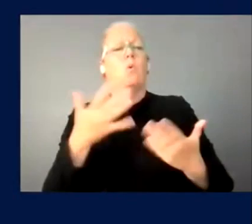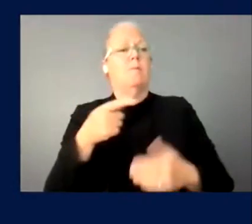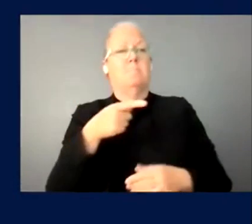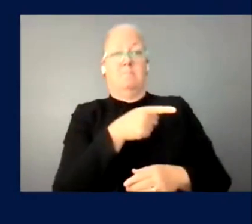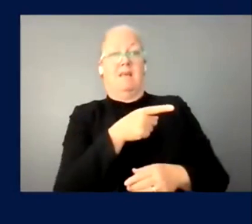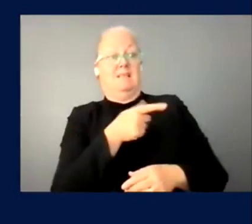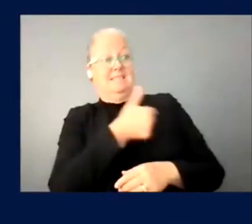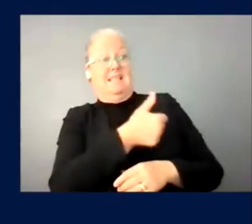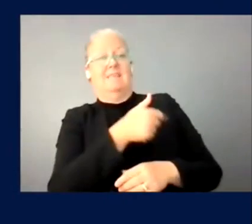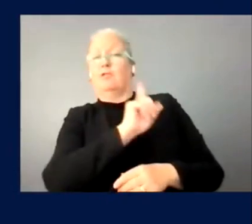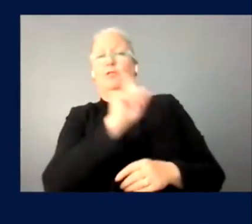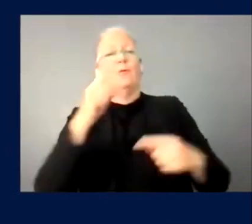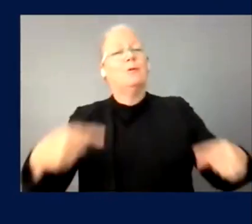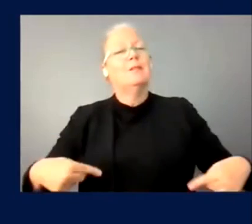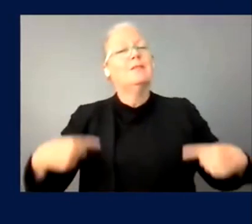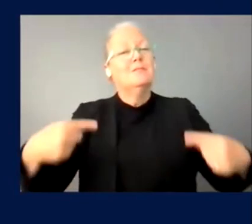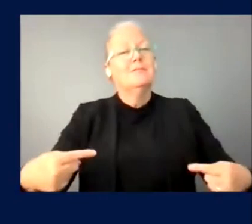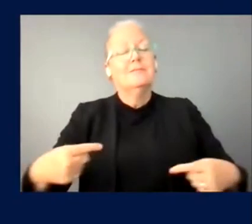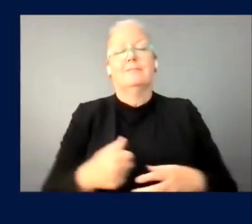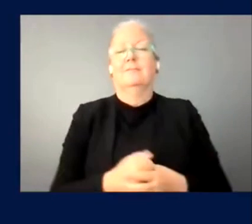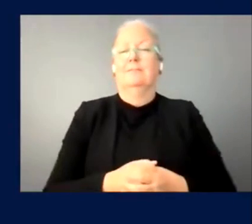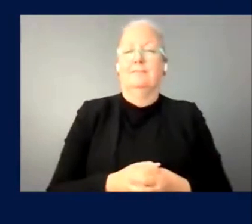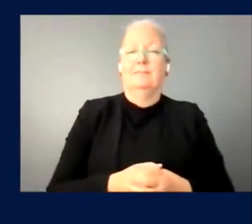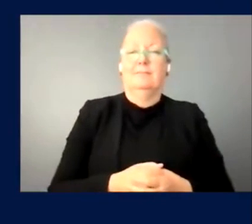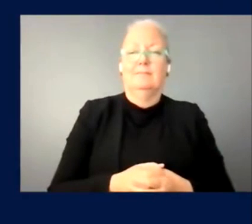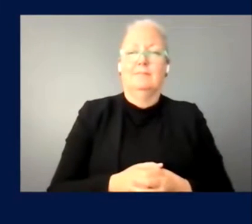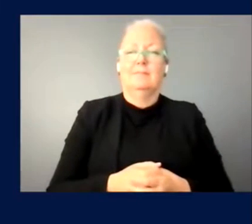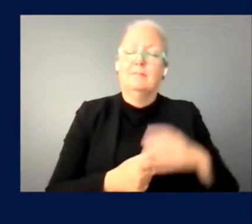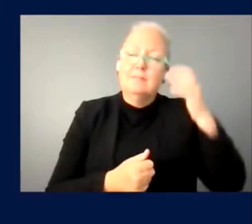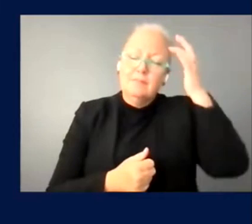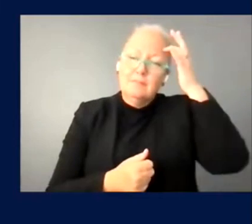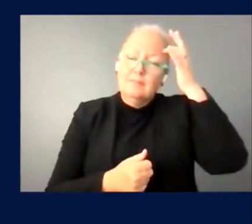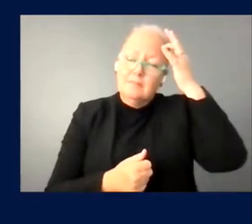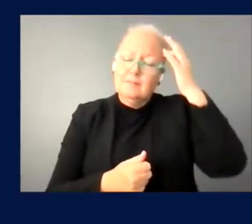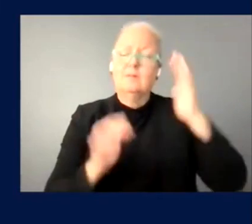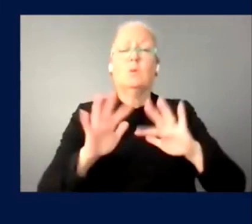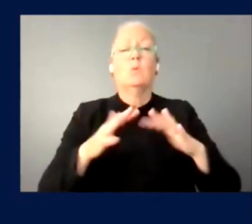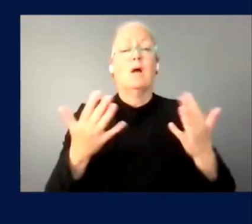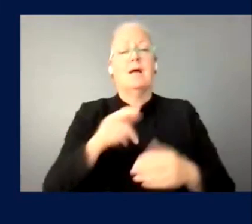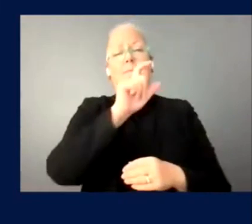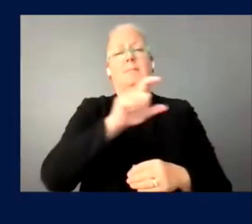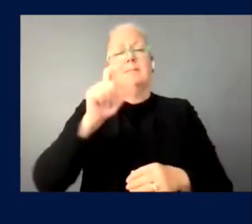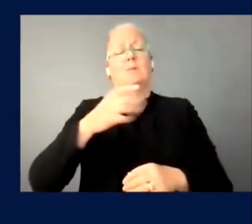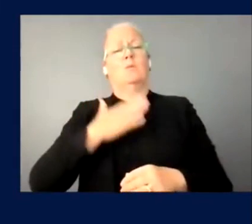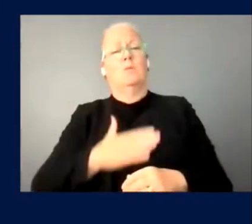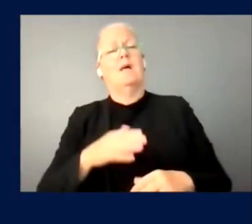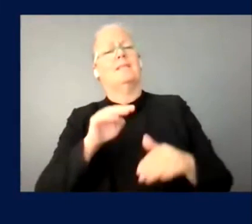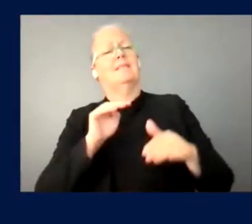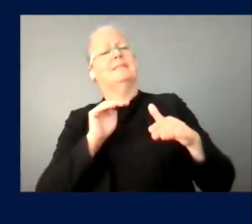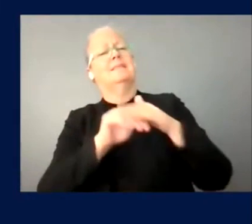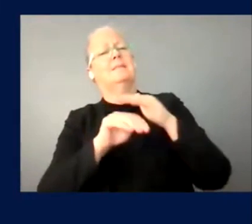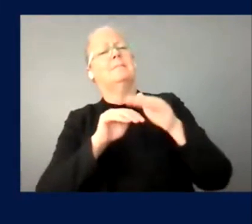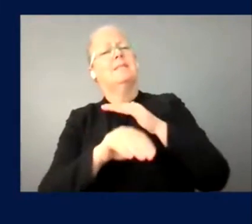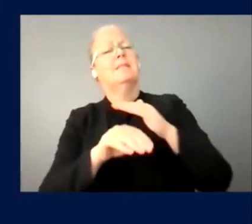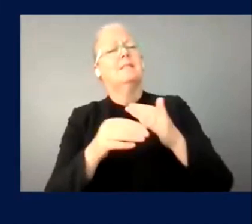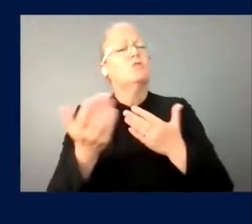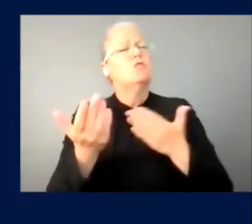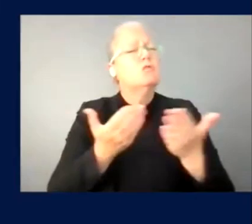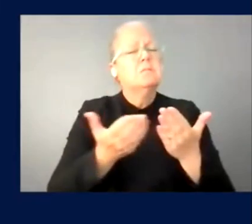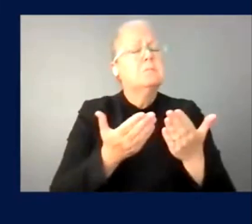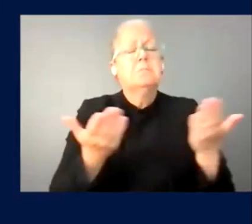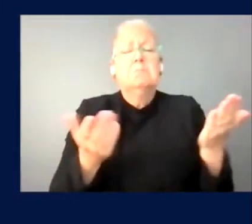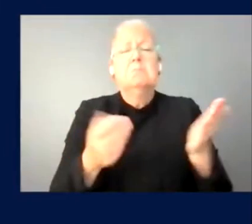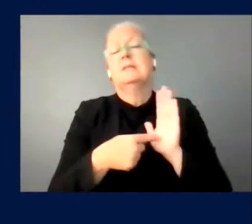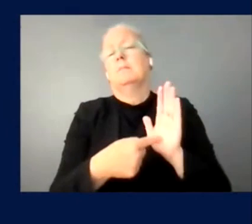And some of the reasons why people need accessible services. So it might be people might need things